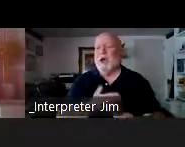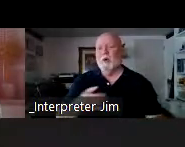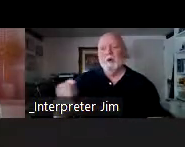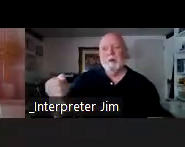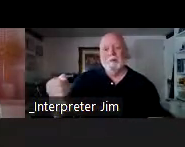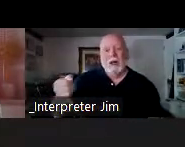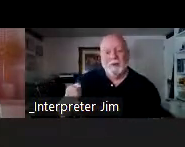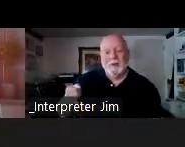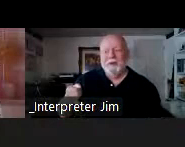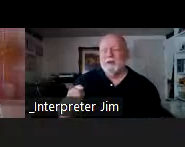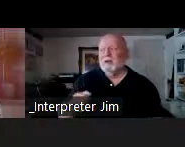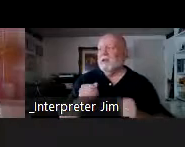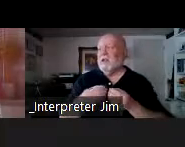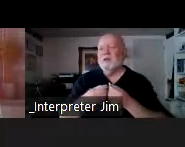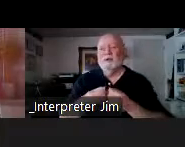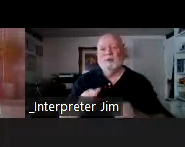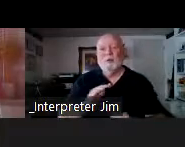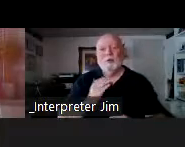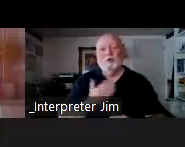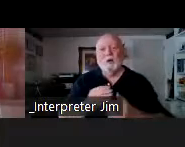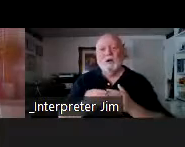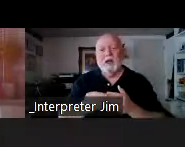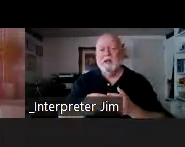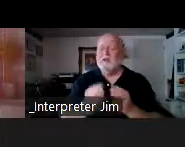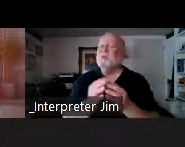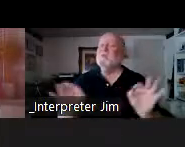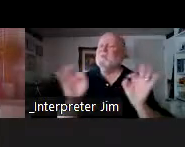our guide. And it's important to have other people with us.